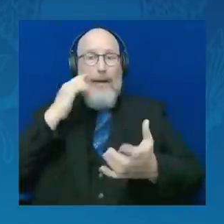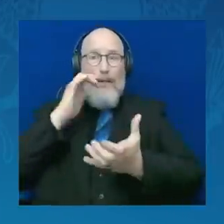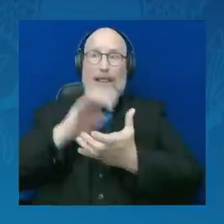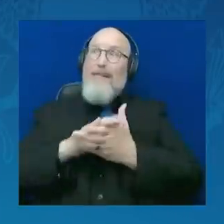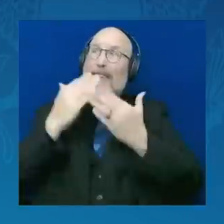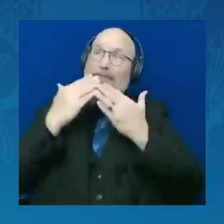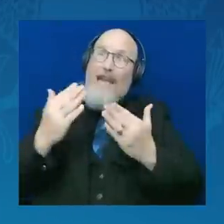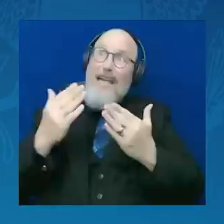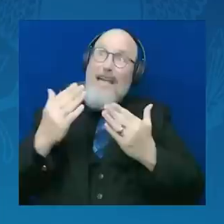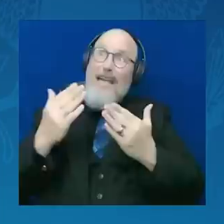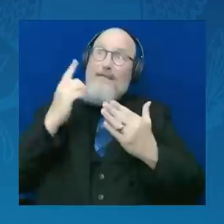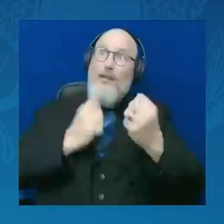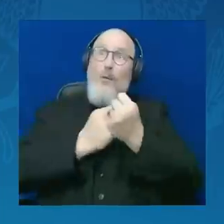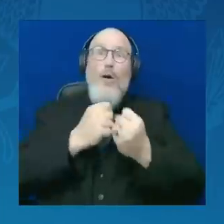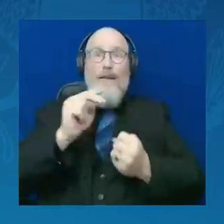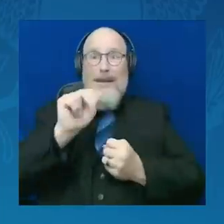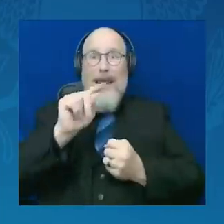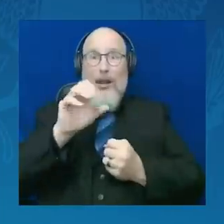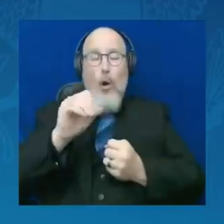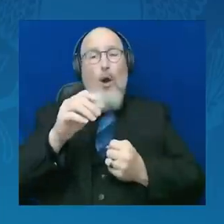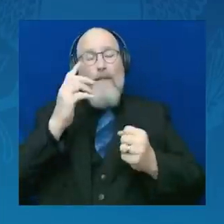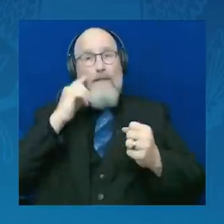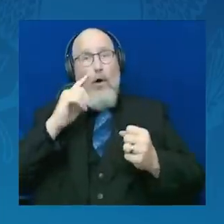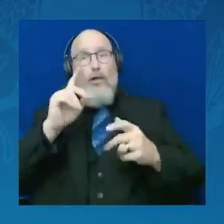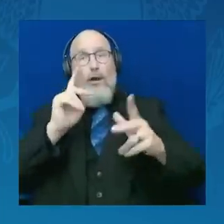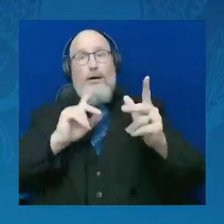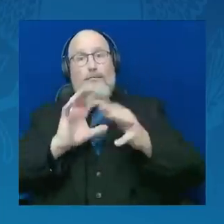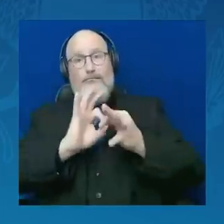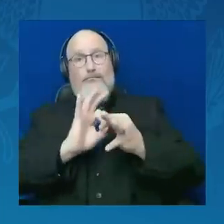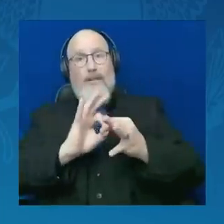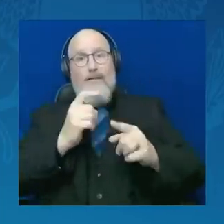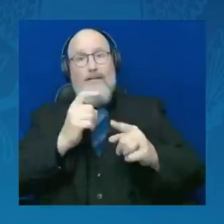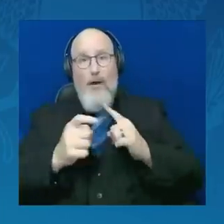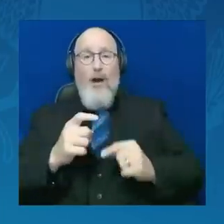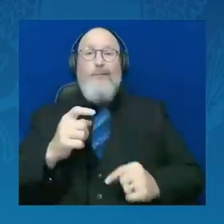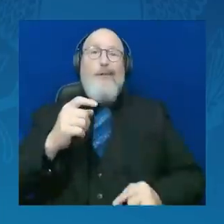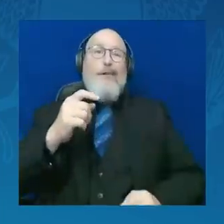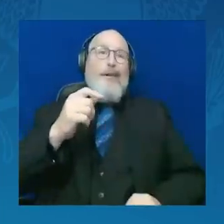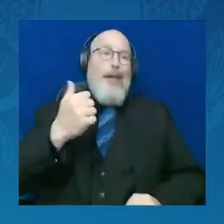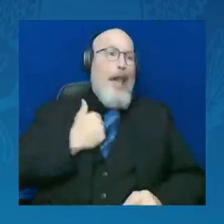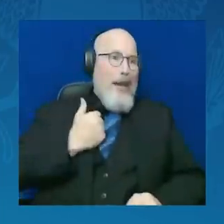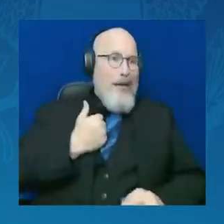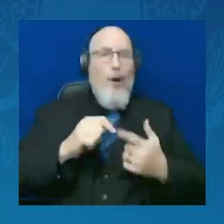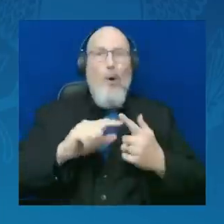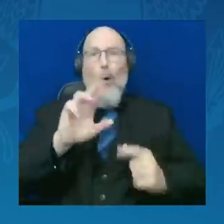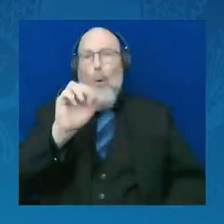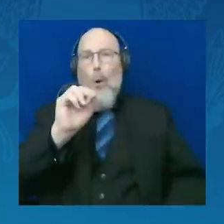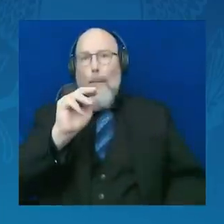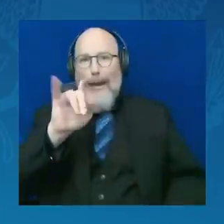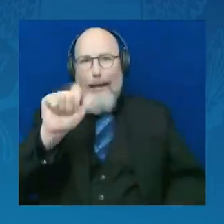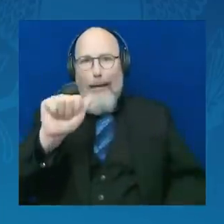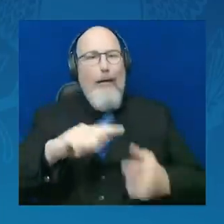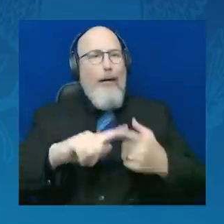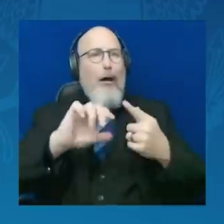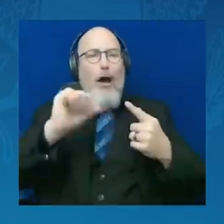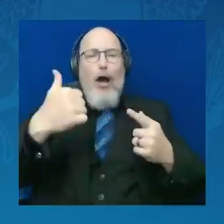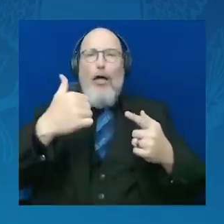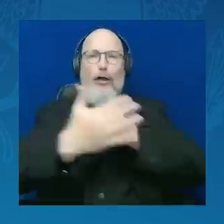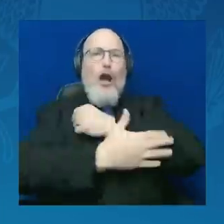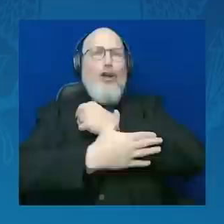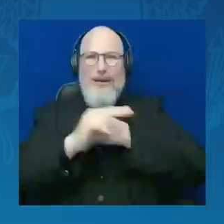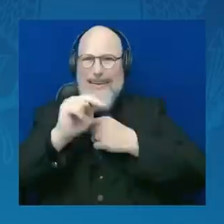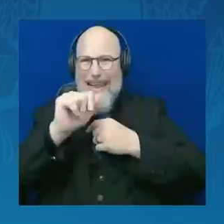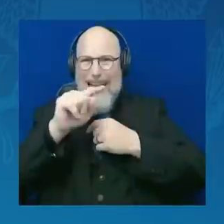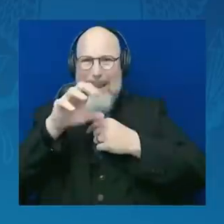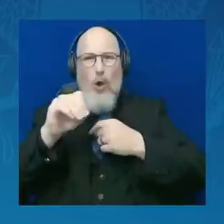of our allies from NATO, from Canada, from the UK, from Romania, and from other countries whose soldiers are deployed in Poland, they believe that Poland, due